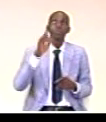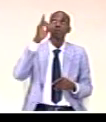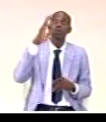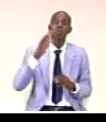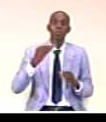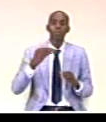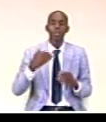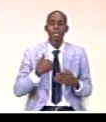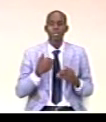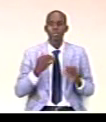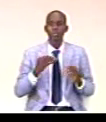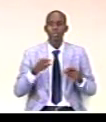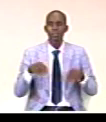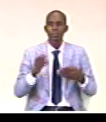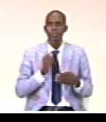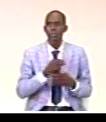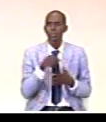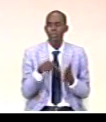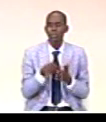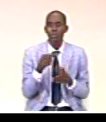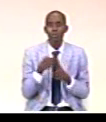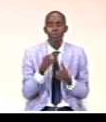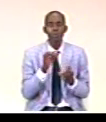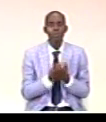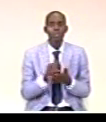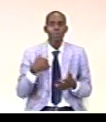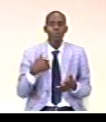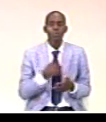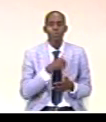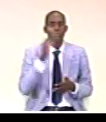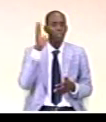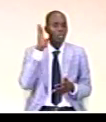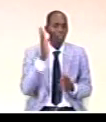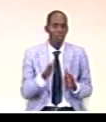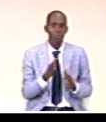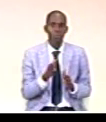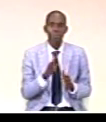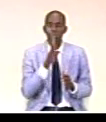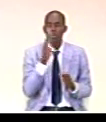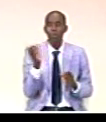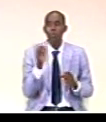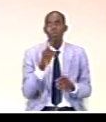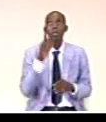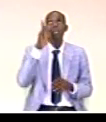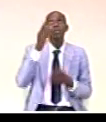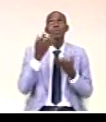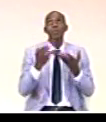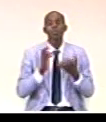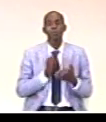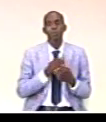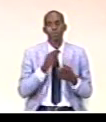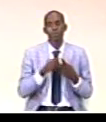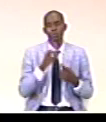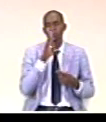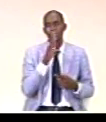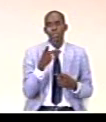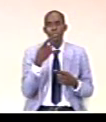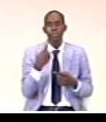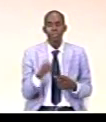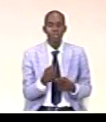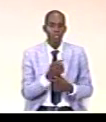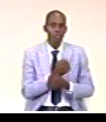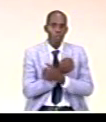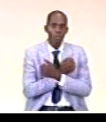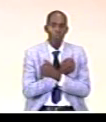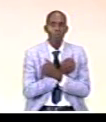this message so that we can be what we ought to be. The love and the affection of the Galatians was beginning